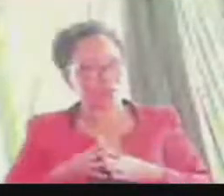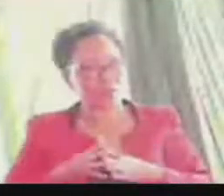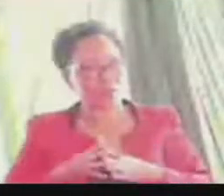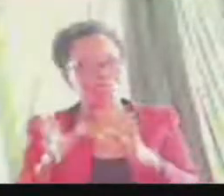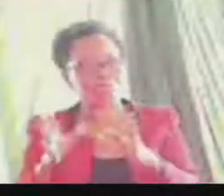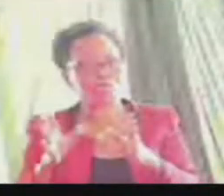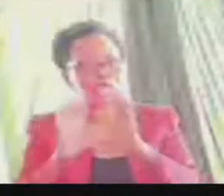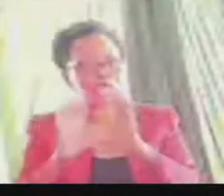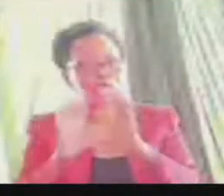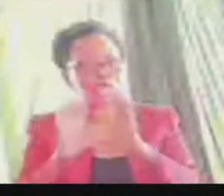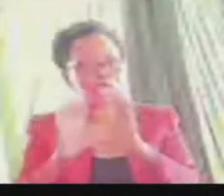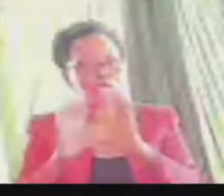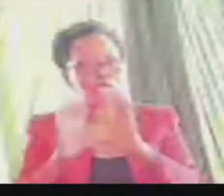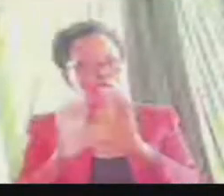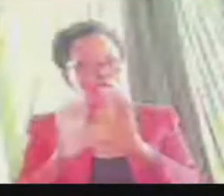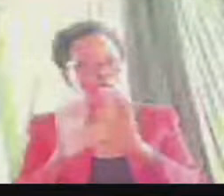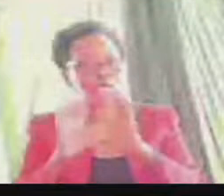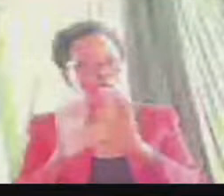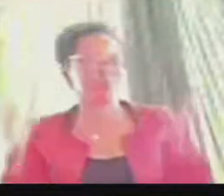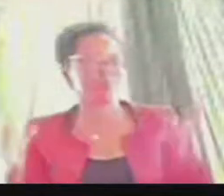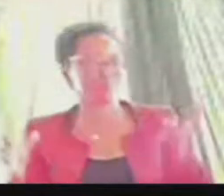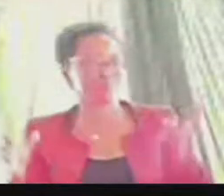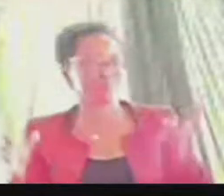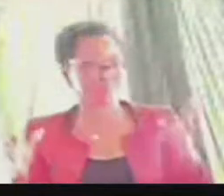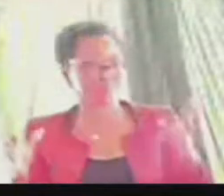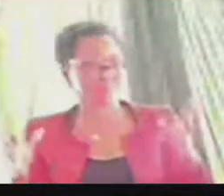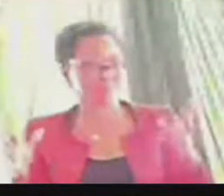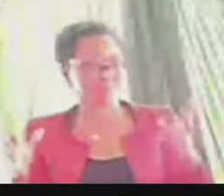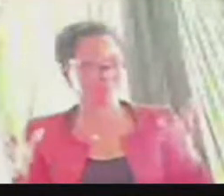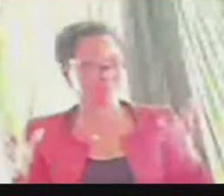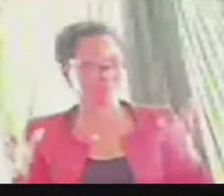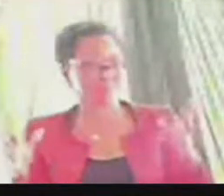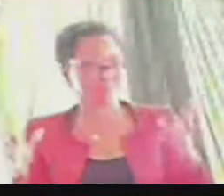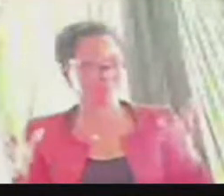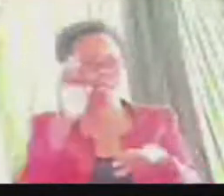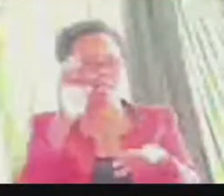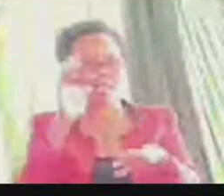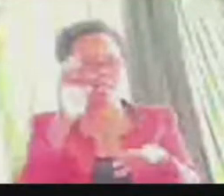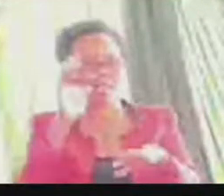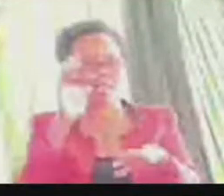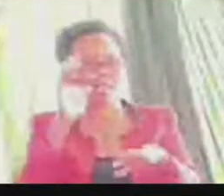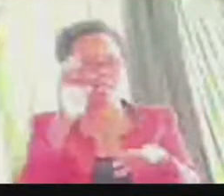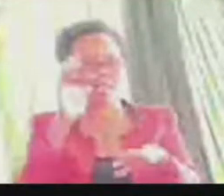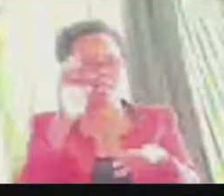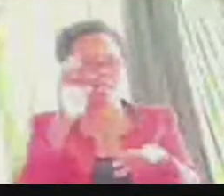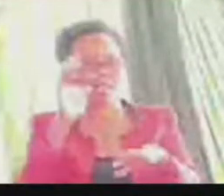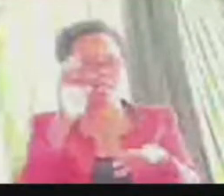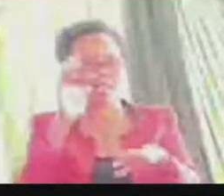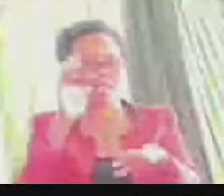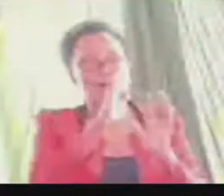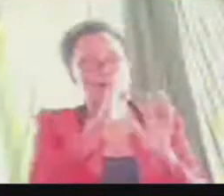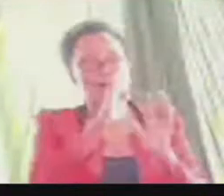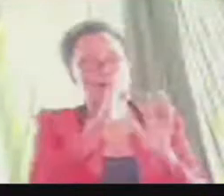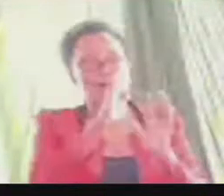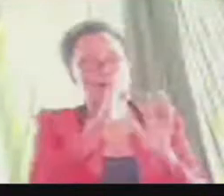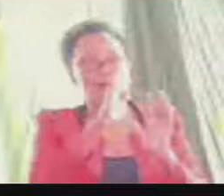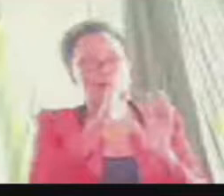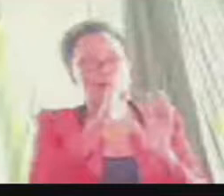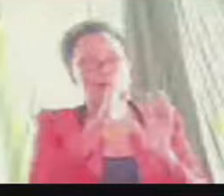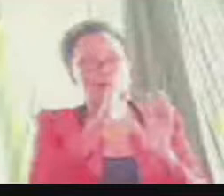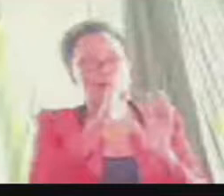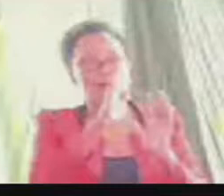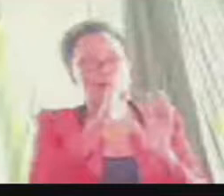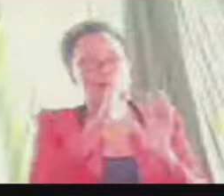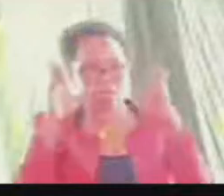issue, it seems to be affecting the general public, like BBI. If an issue is presented before the